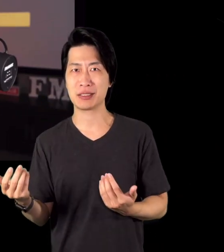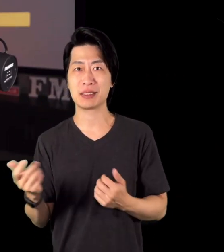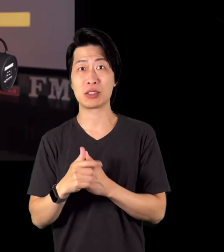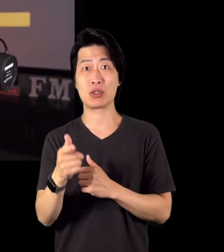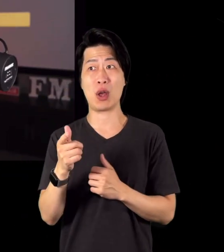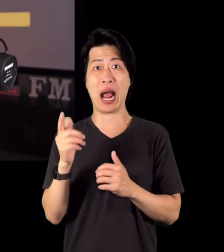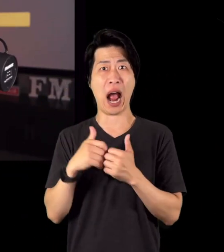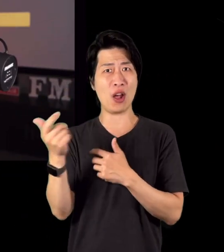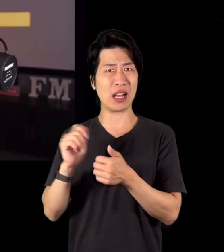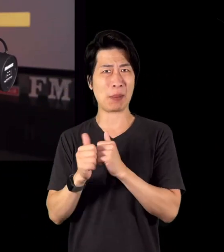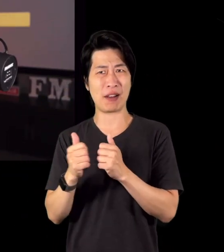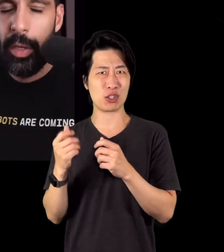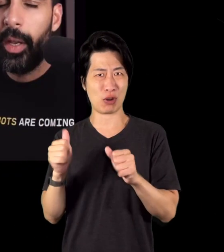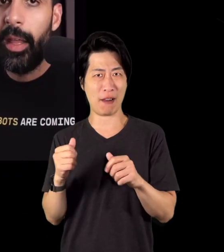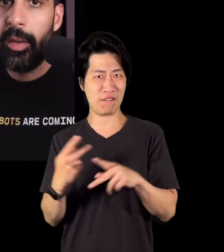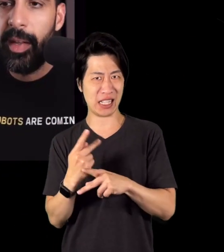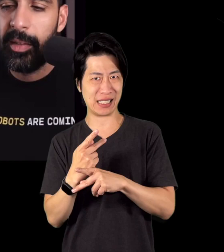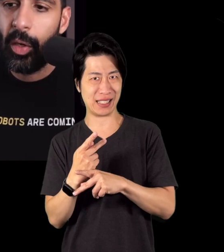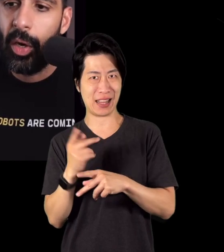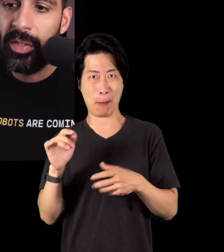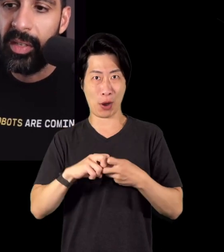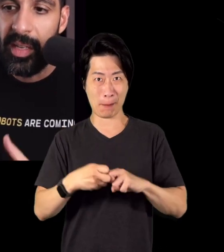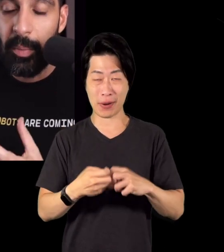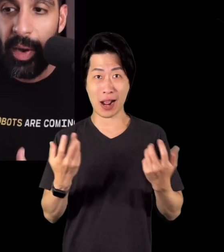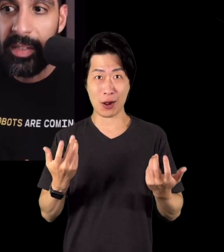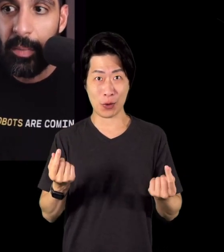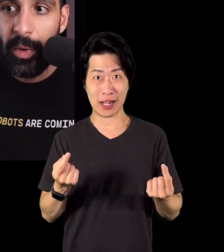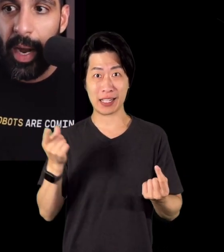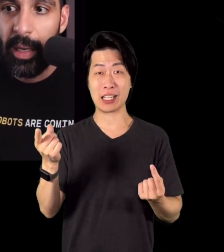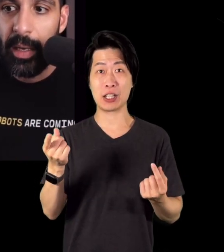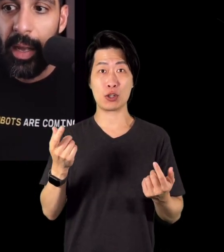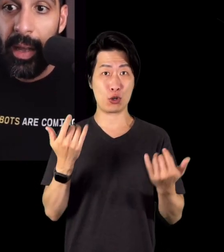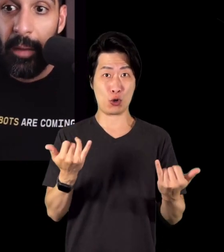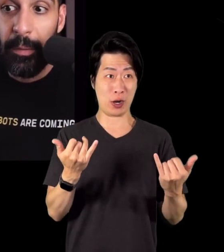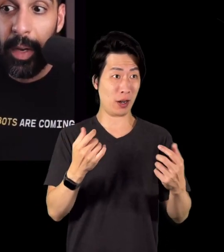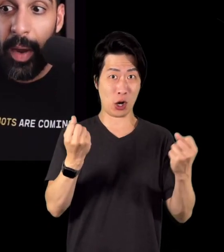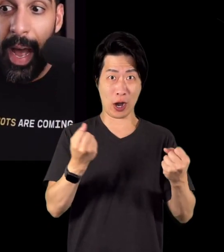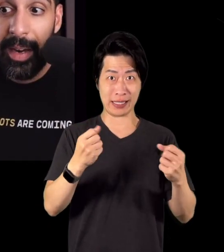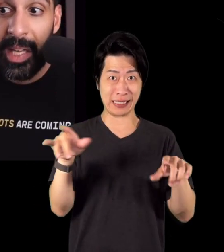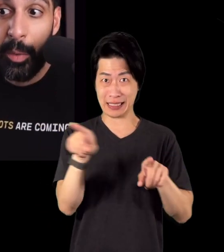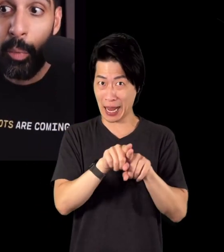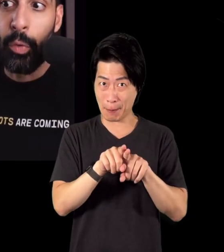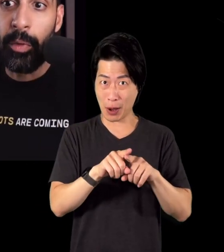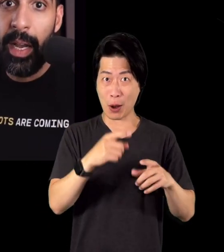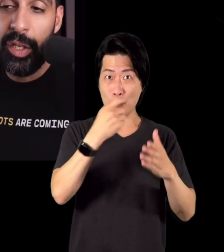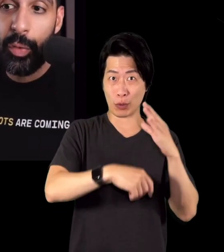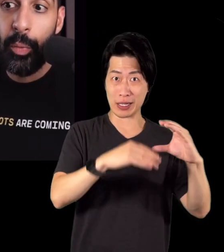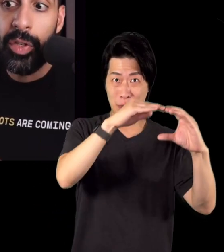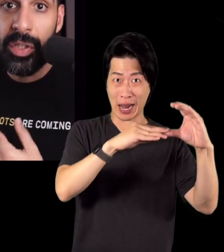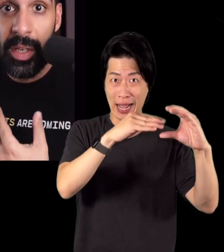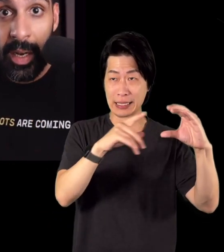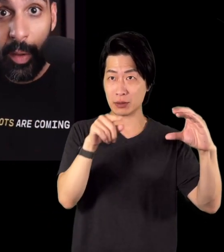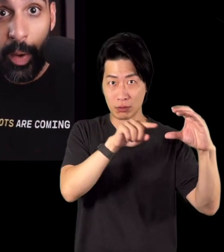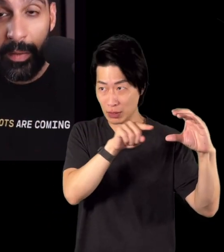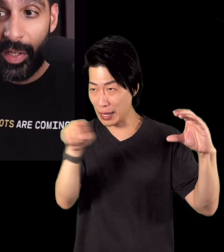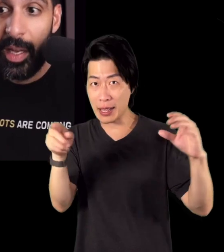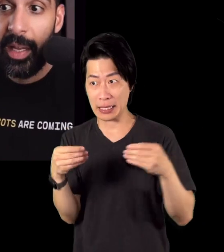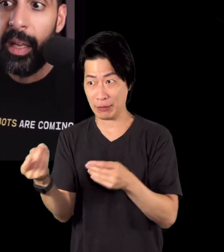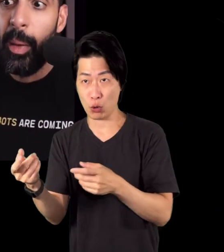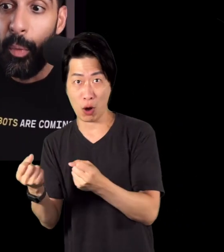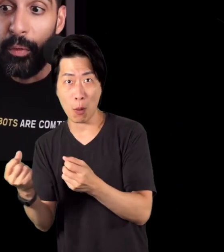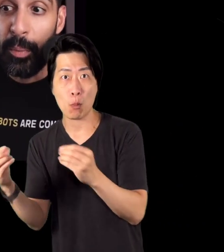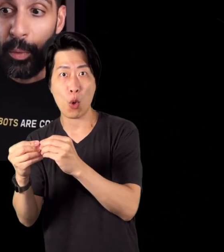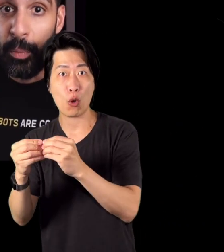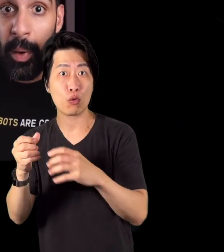fix this, there's only really two ways. You can either take the cars in the same pricing bracket and figure out how to give them more range, which is another way of